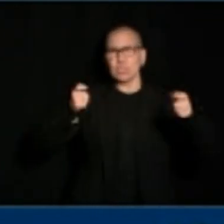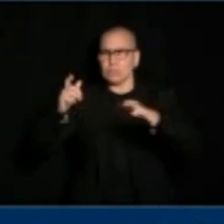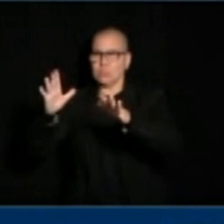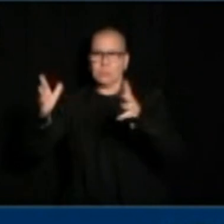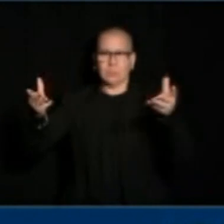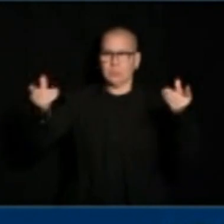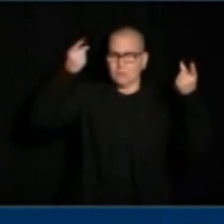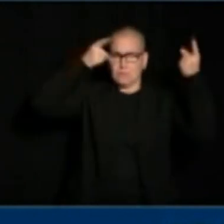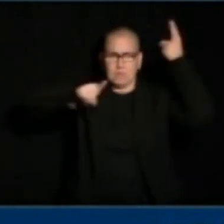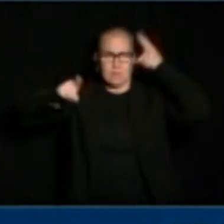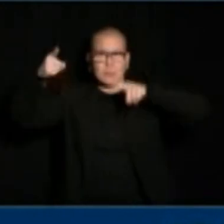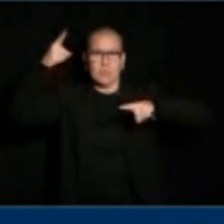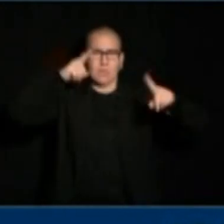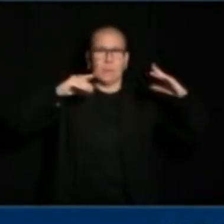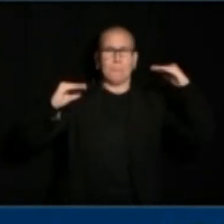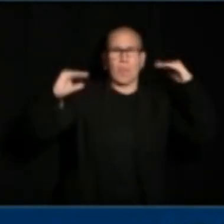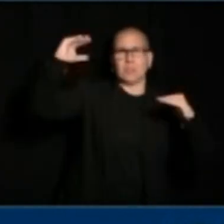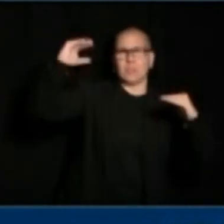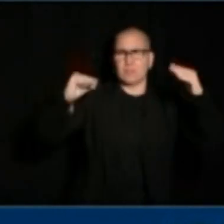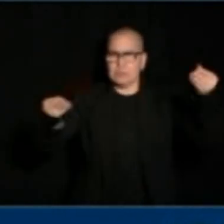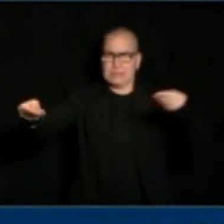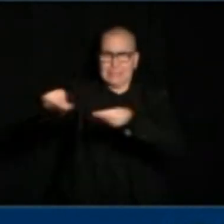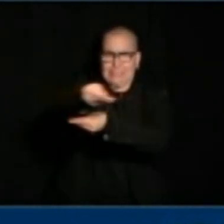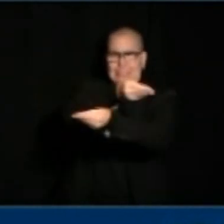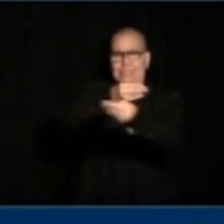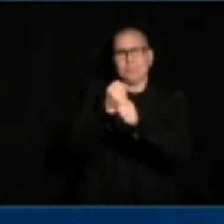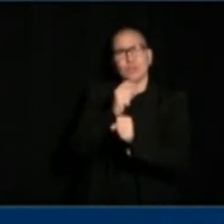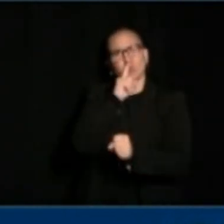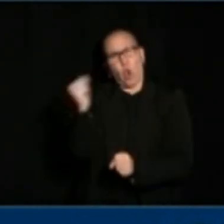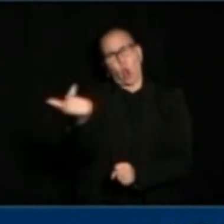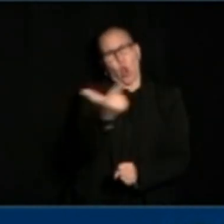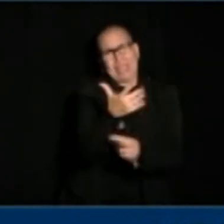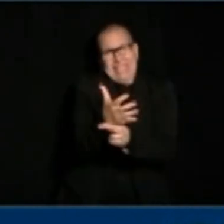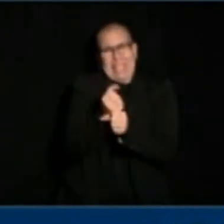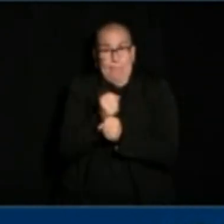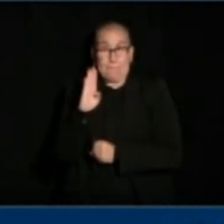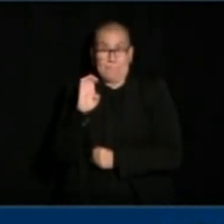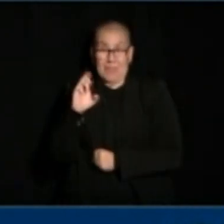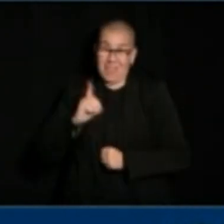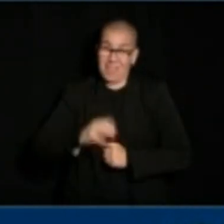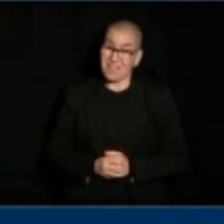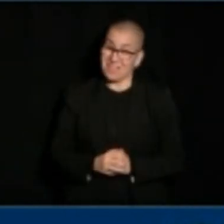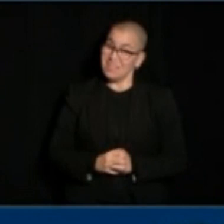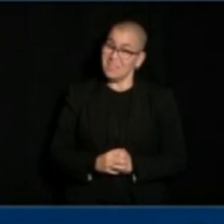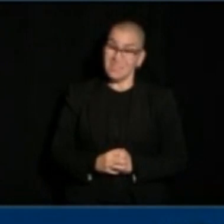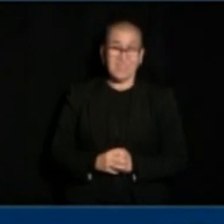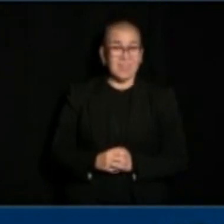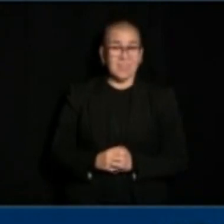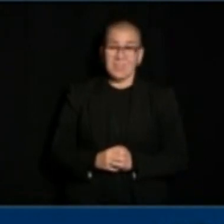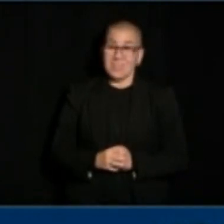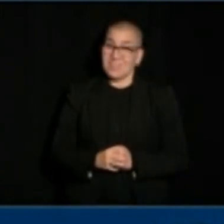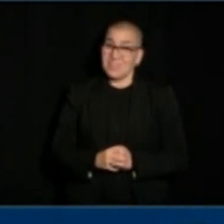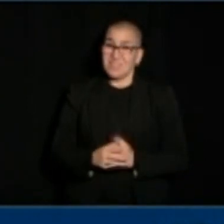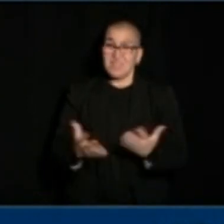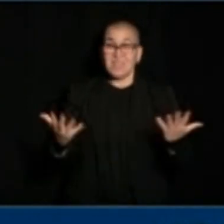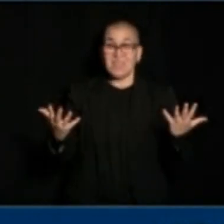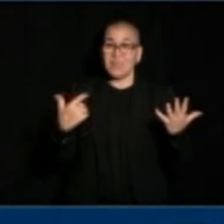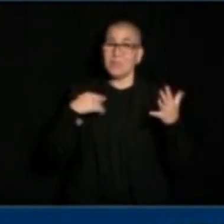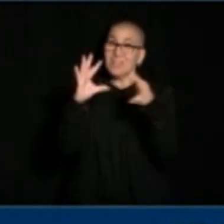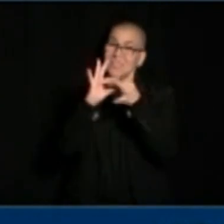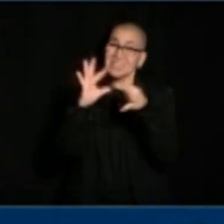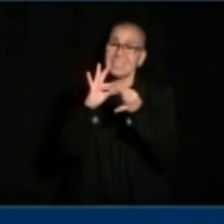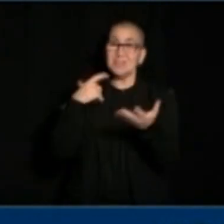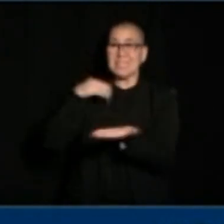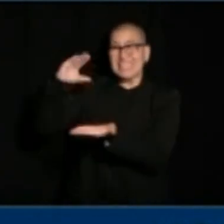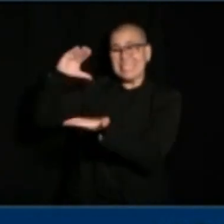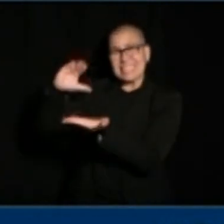to. But part of this and part of what you're seeing on this, and you're going to, as we talk about mitigation efforts,